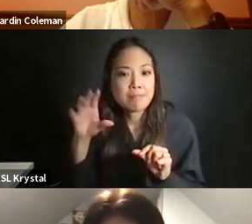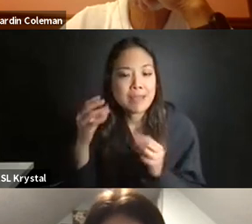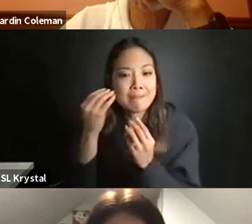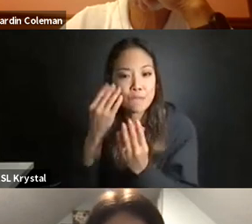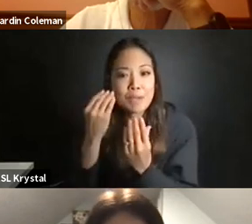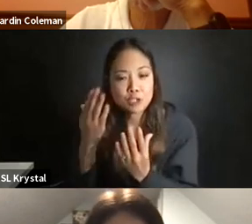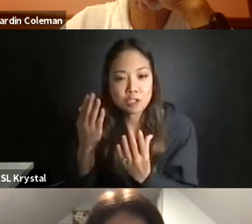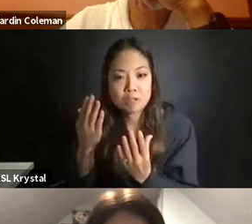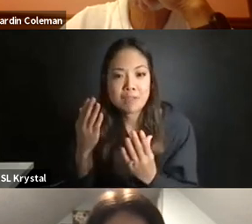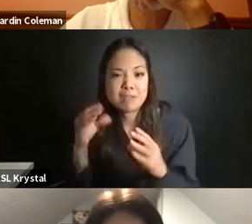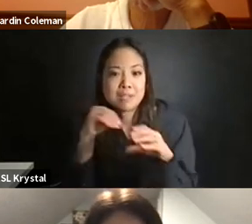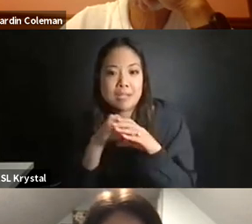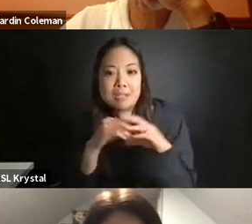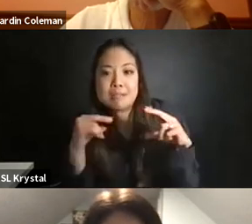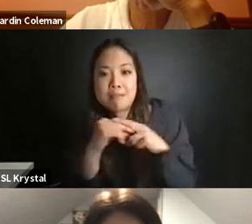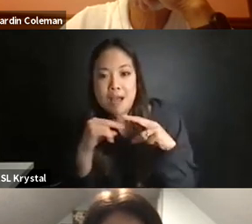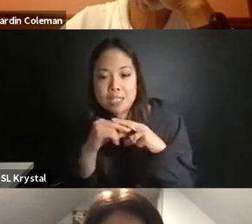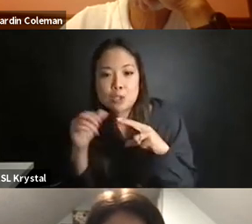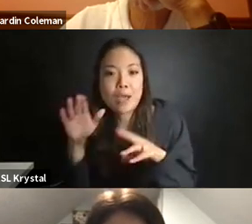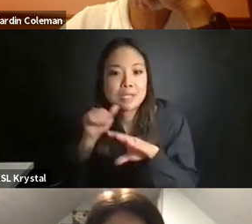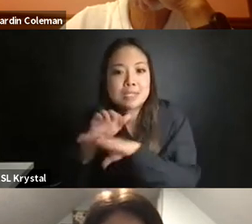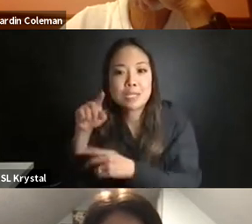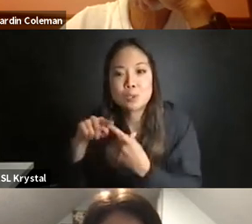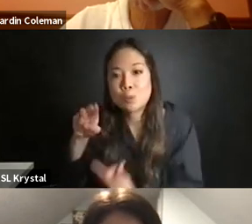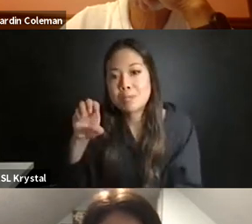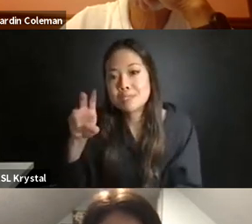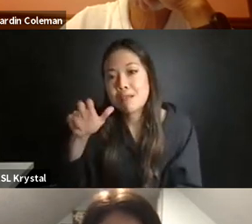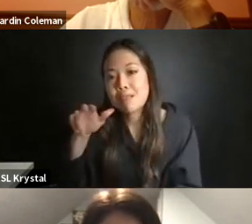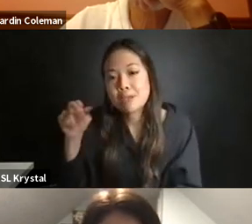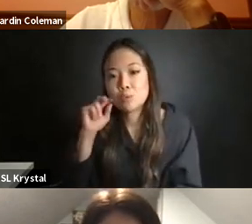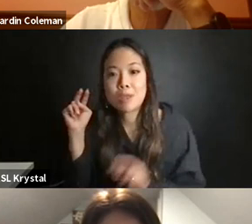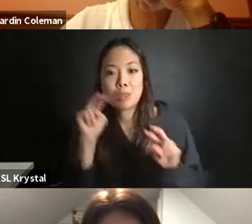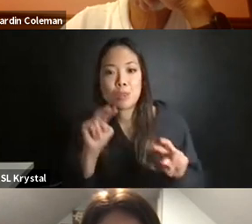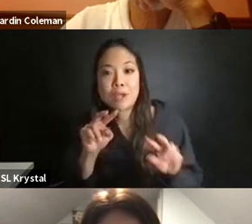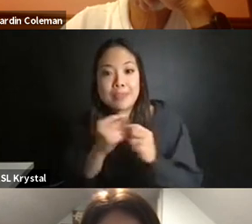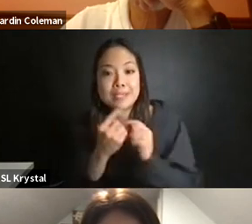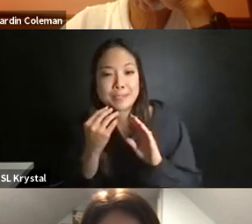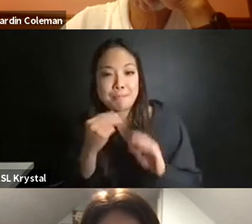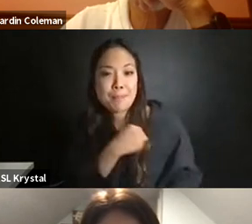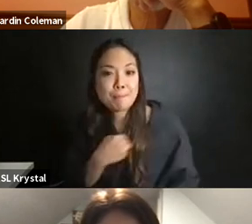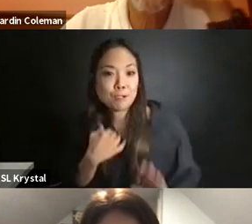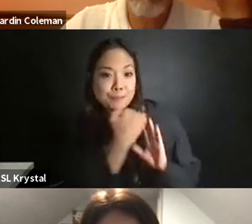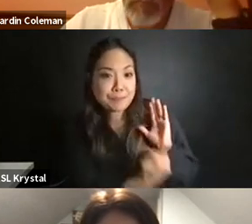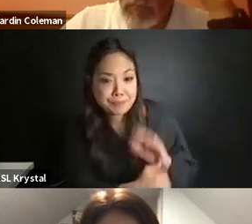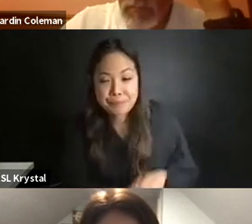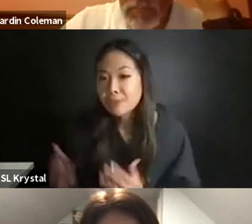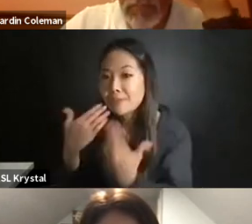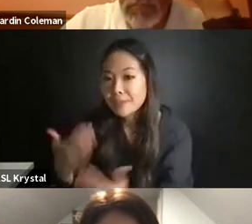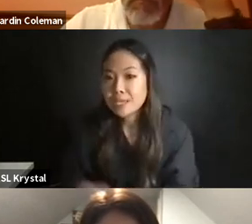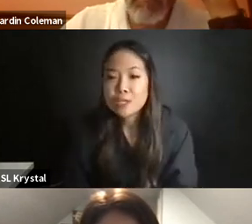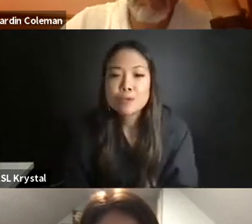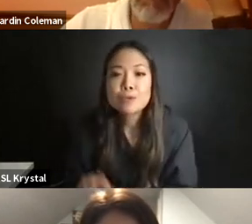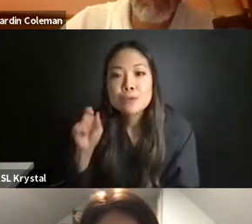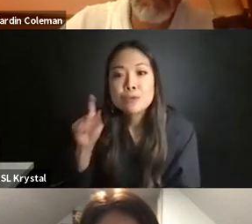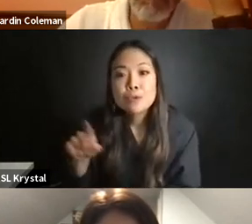definitely um submit that to ms sullivan so you can see the team members thank you another question i have is how is the race data